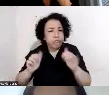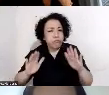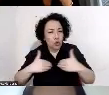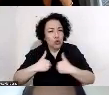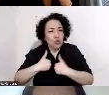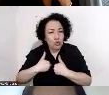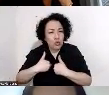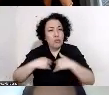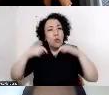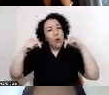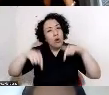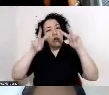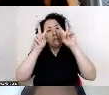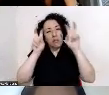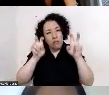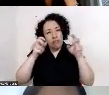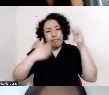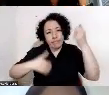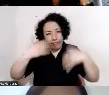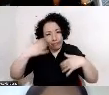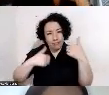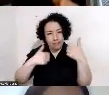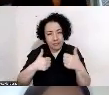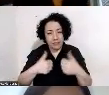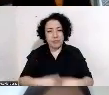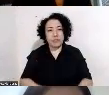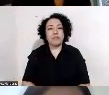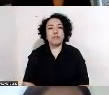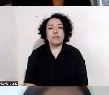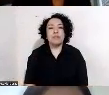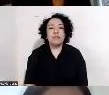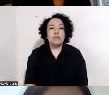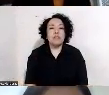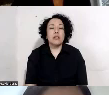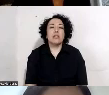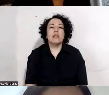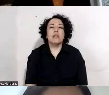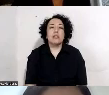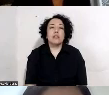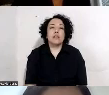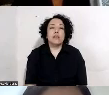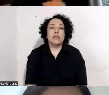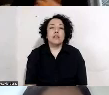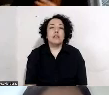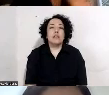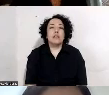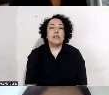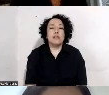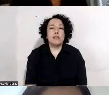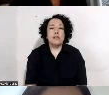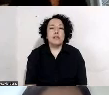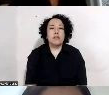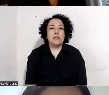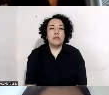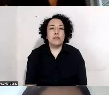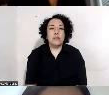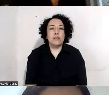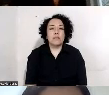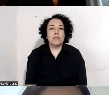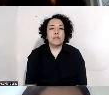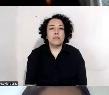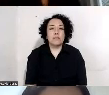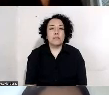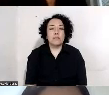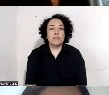sobre isso que nós iremos falar. Now, currently, what we found in that research from 2 decades